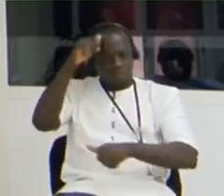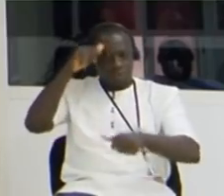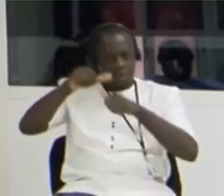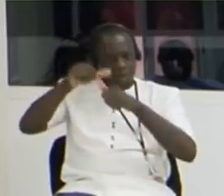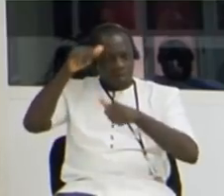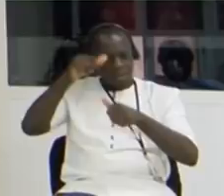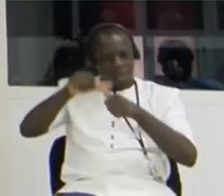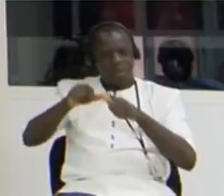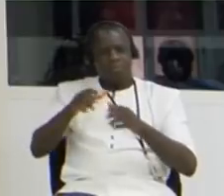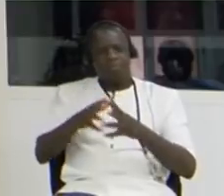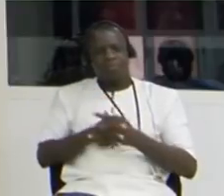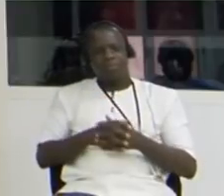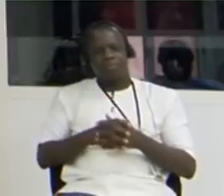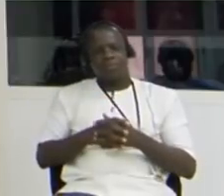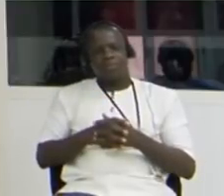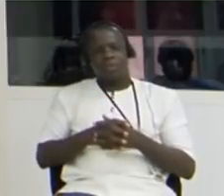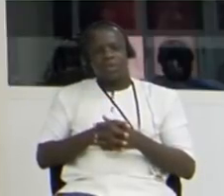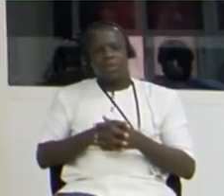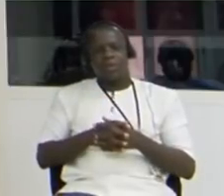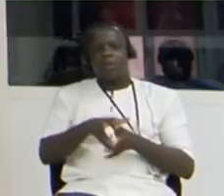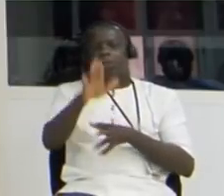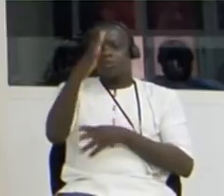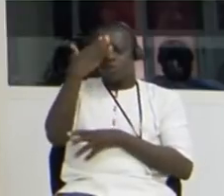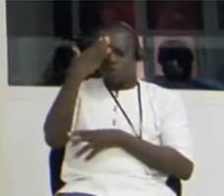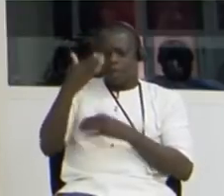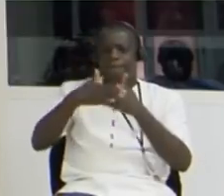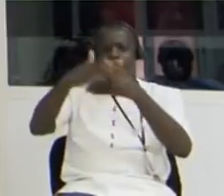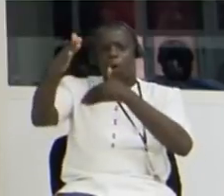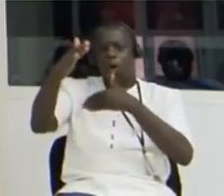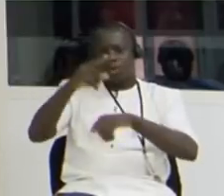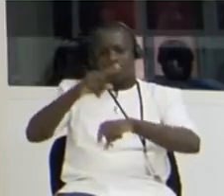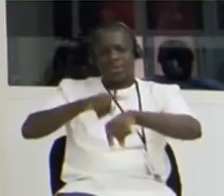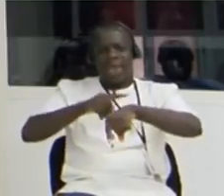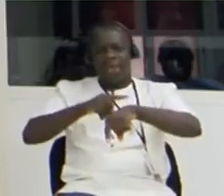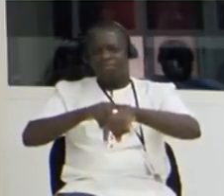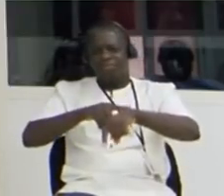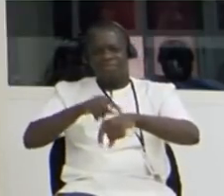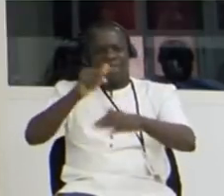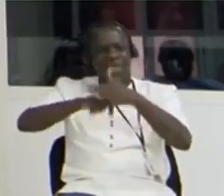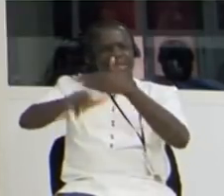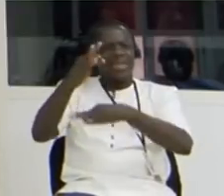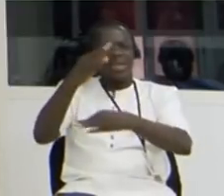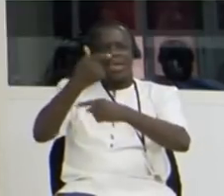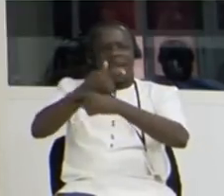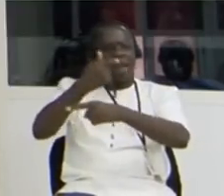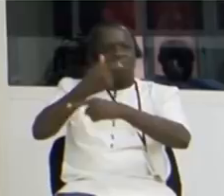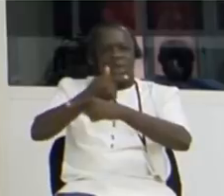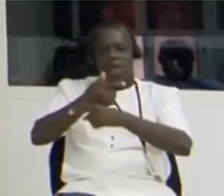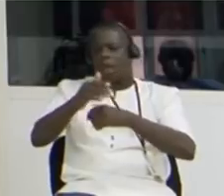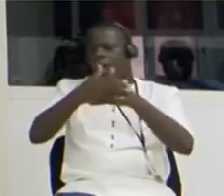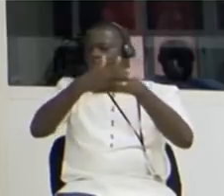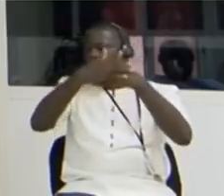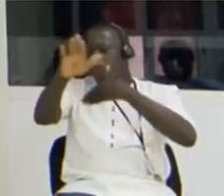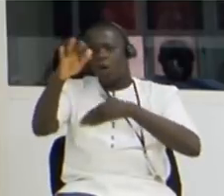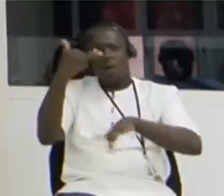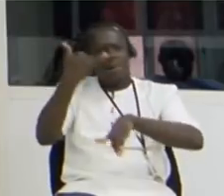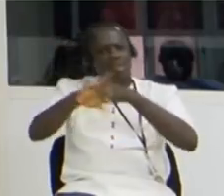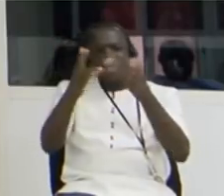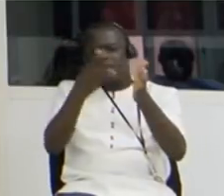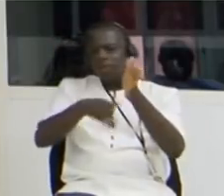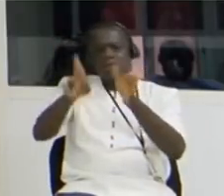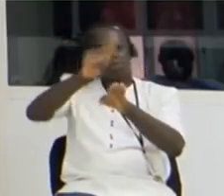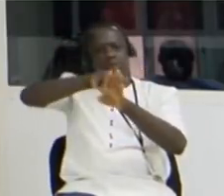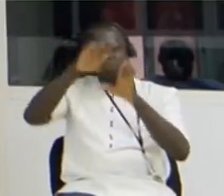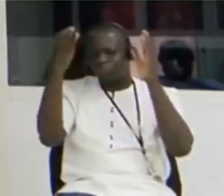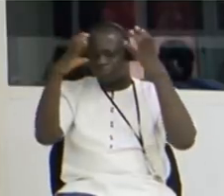You know, most of the time, as we know in the Gambia, cases of harassment and abuse, most of them are not reported.